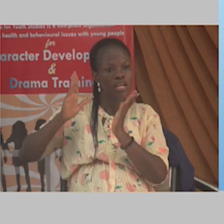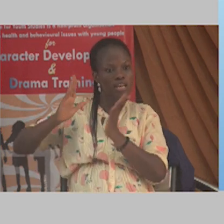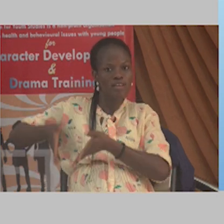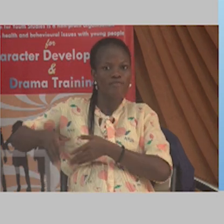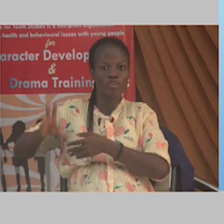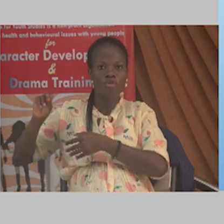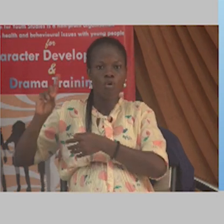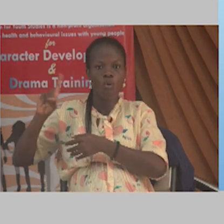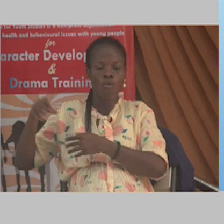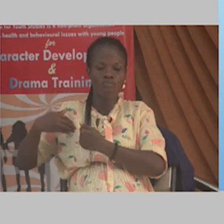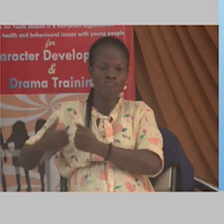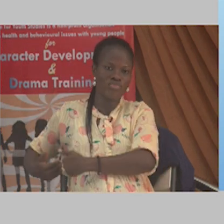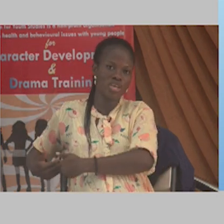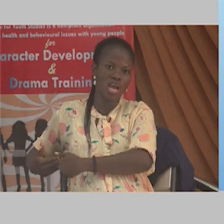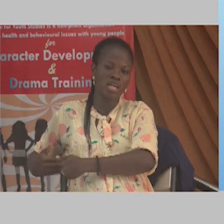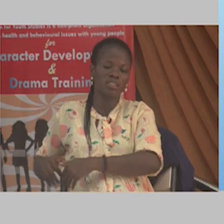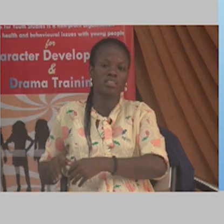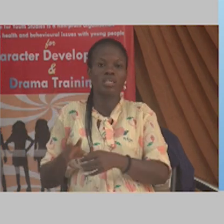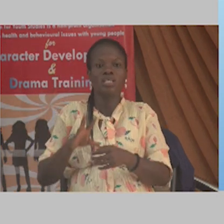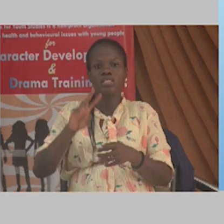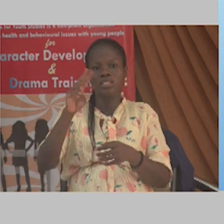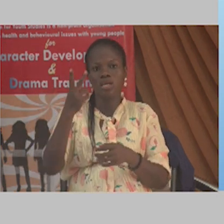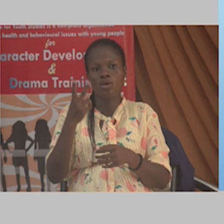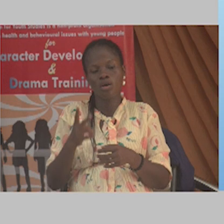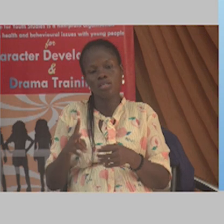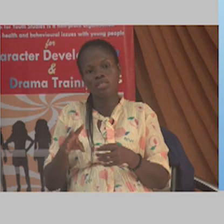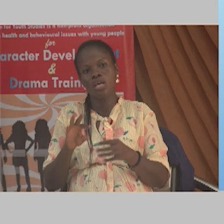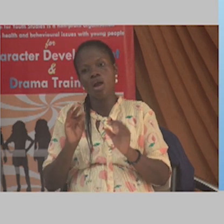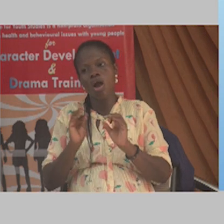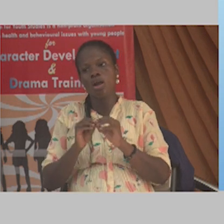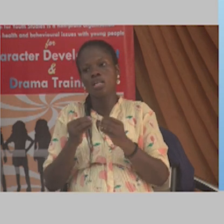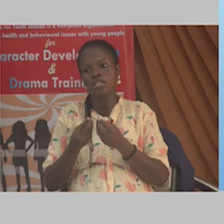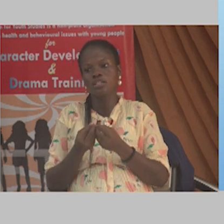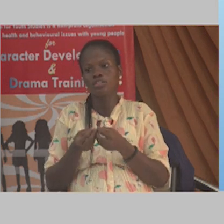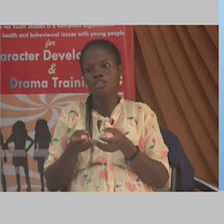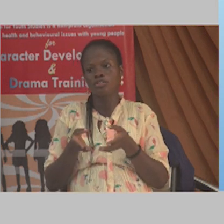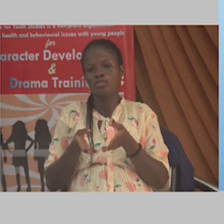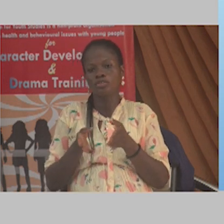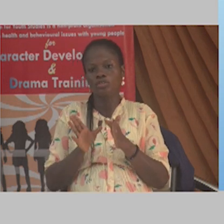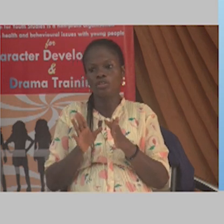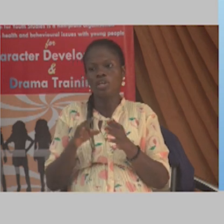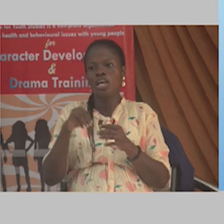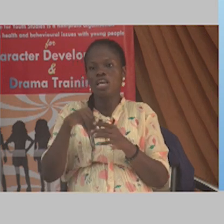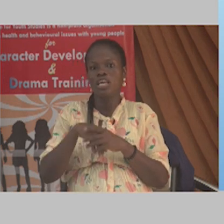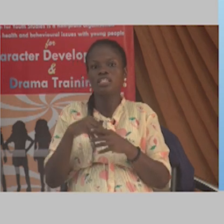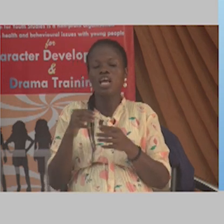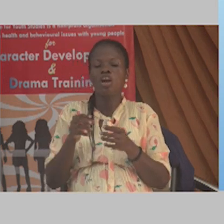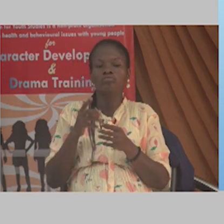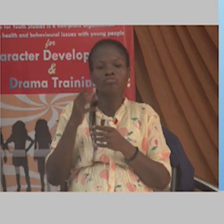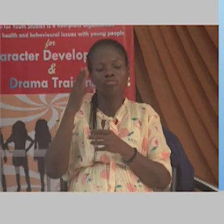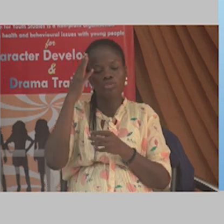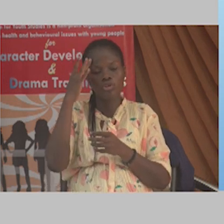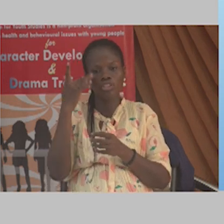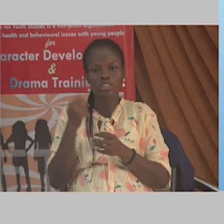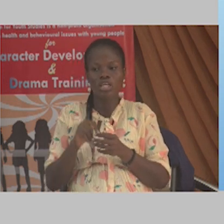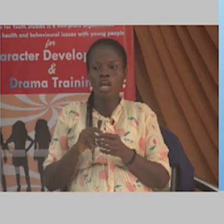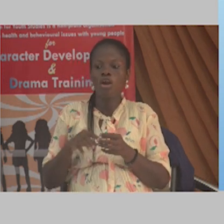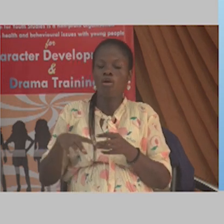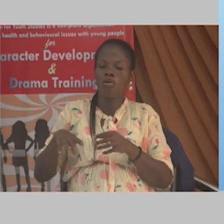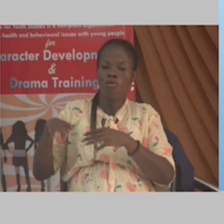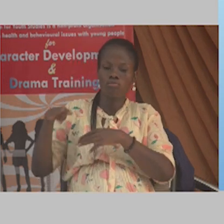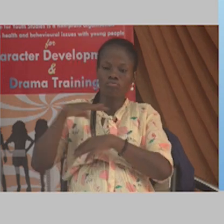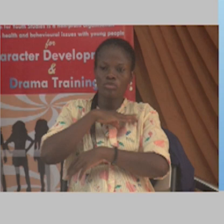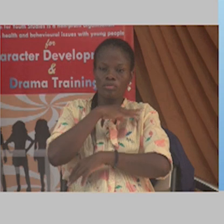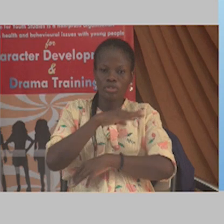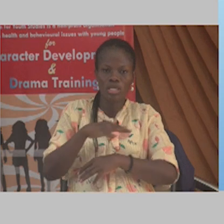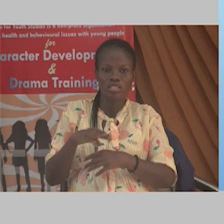behind. Secondly, organizations should be deliberate in recognizing the competencies of persons with